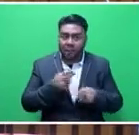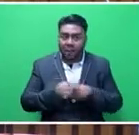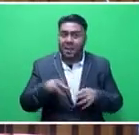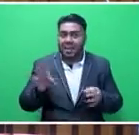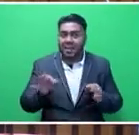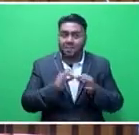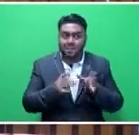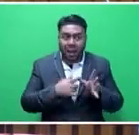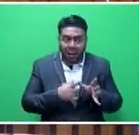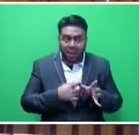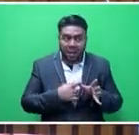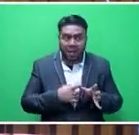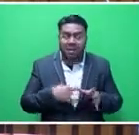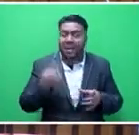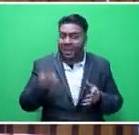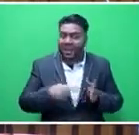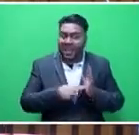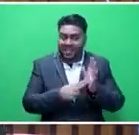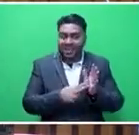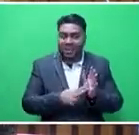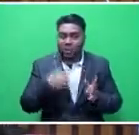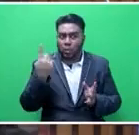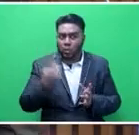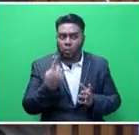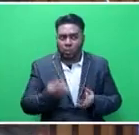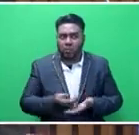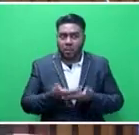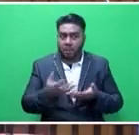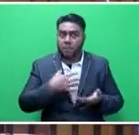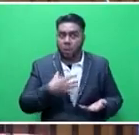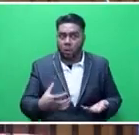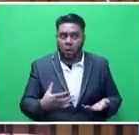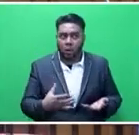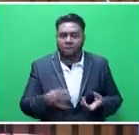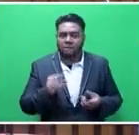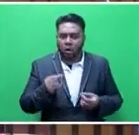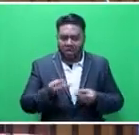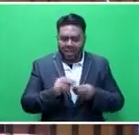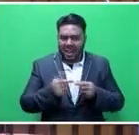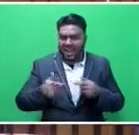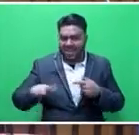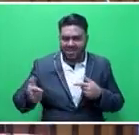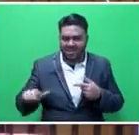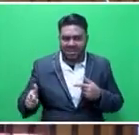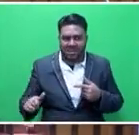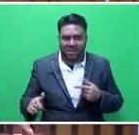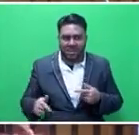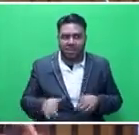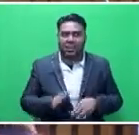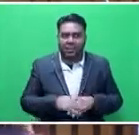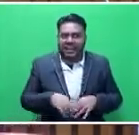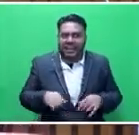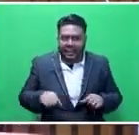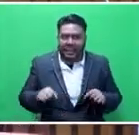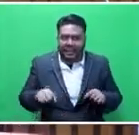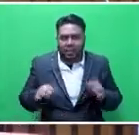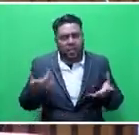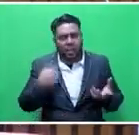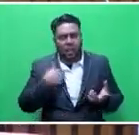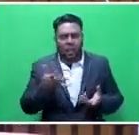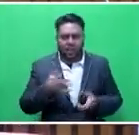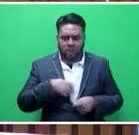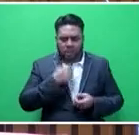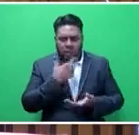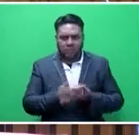Ba, I know specifically, and Nandi, who are being offered more for the tobacco leaves. He's sitting there like, I've discovered